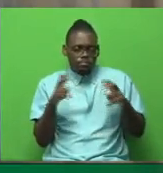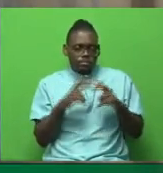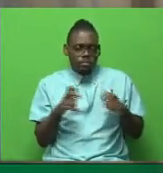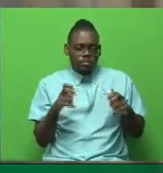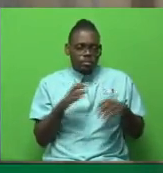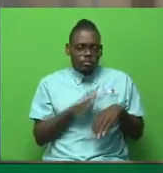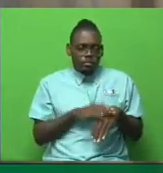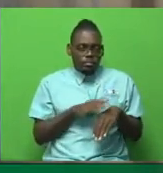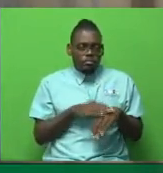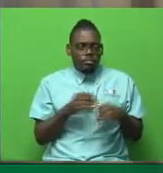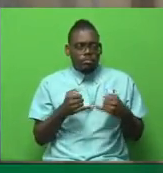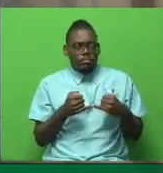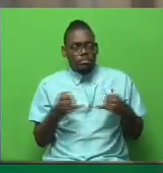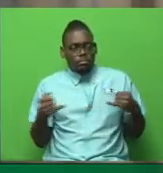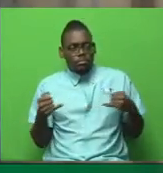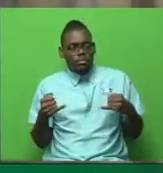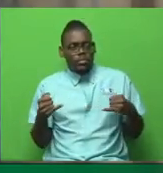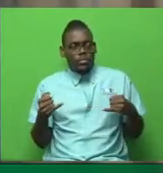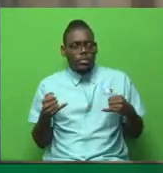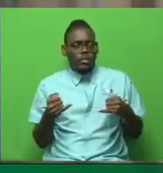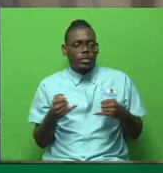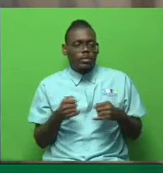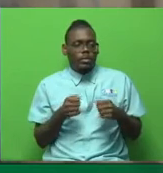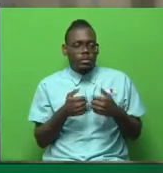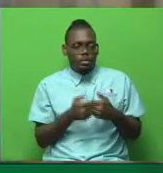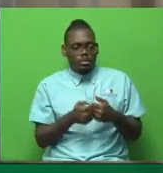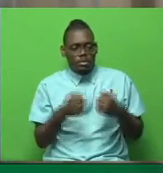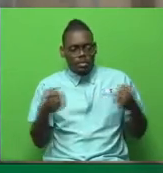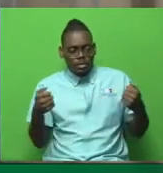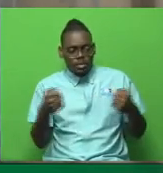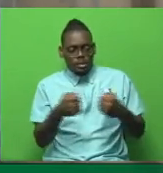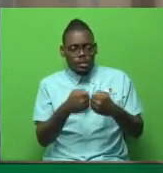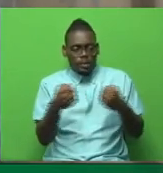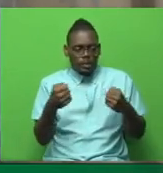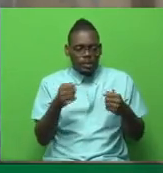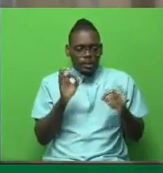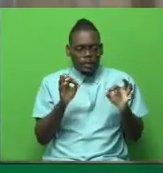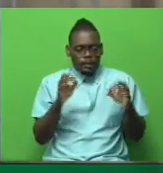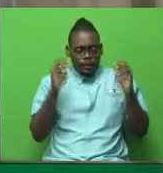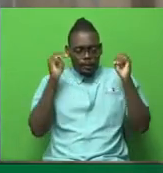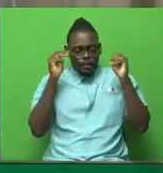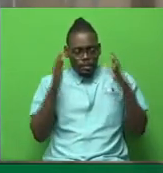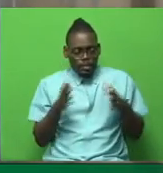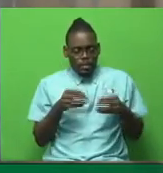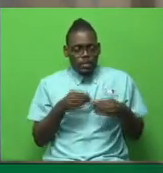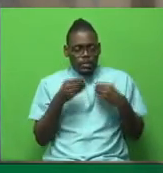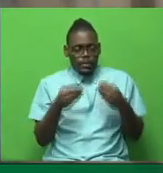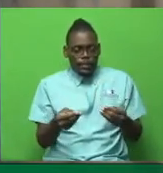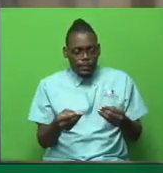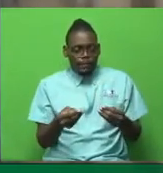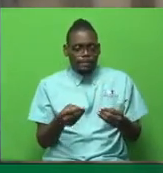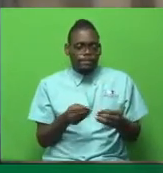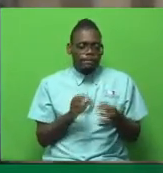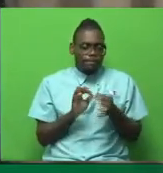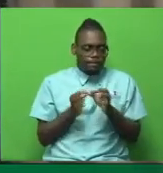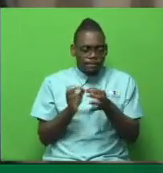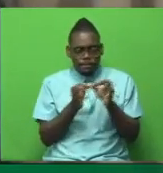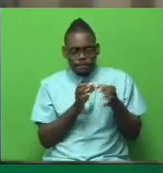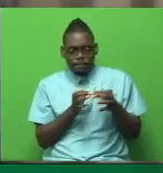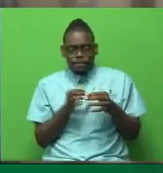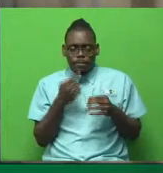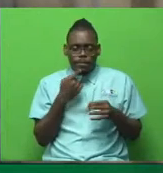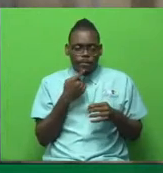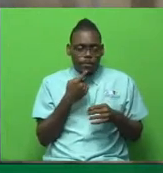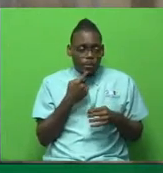I checked the media for articles to see the minister provided a correction but there was not not even today the minister therefore